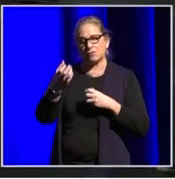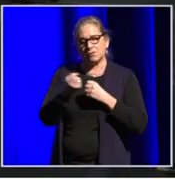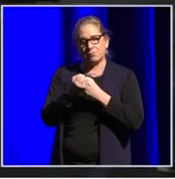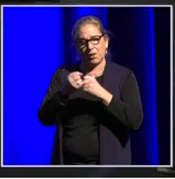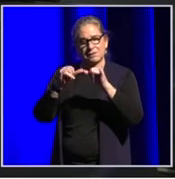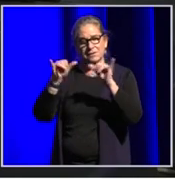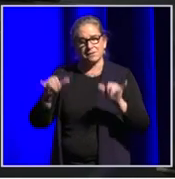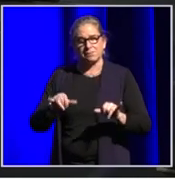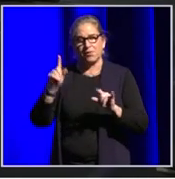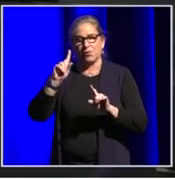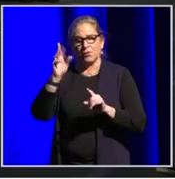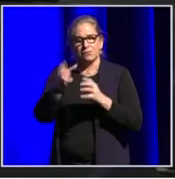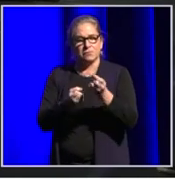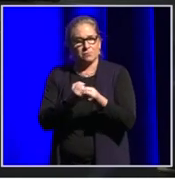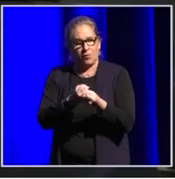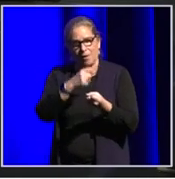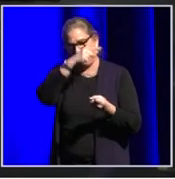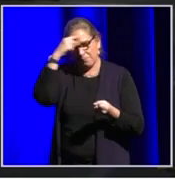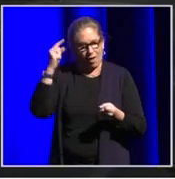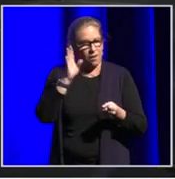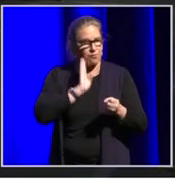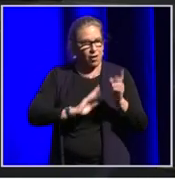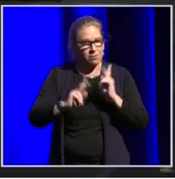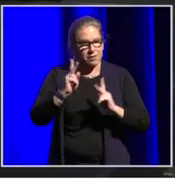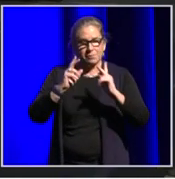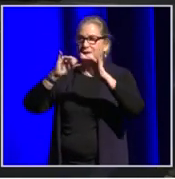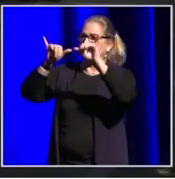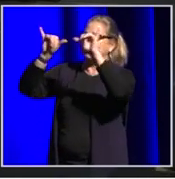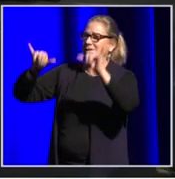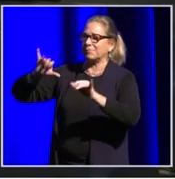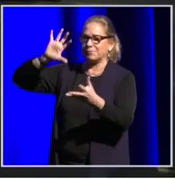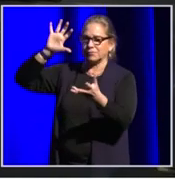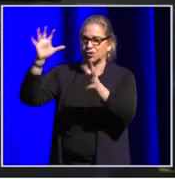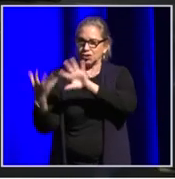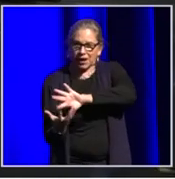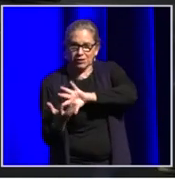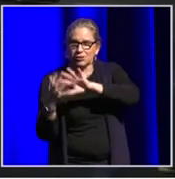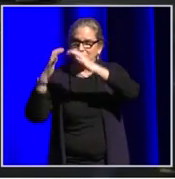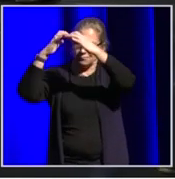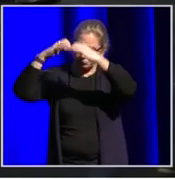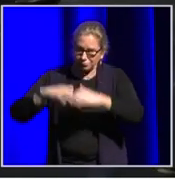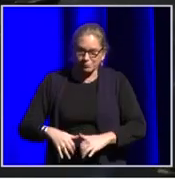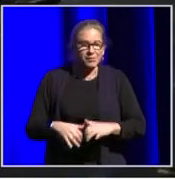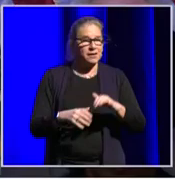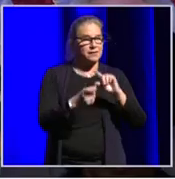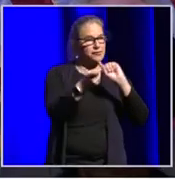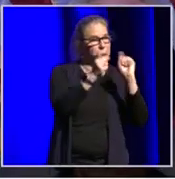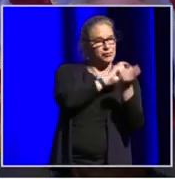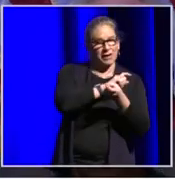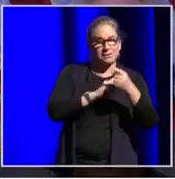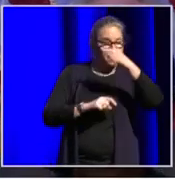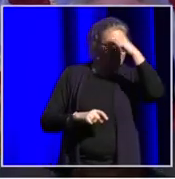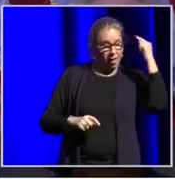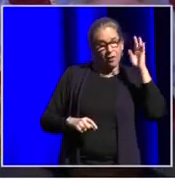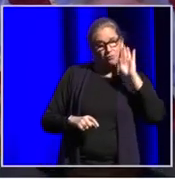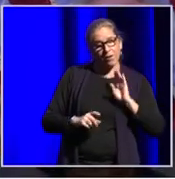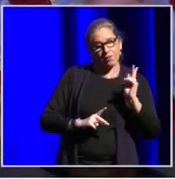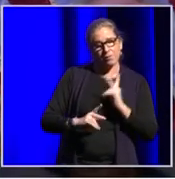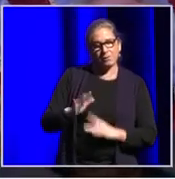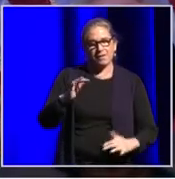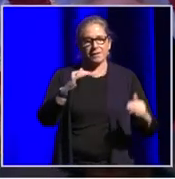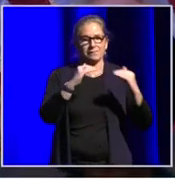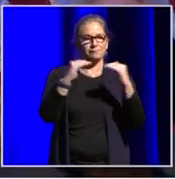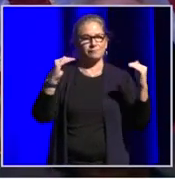Baldwin also teaches us that change is renewal and that nothing is constant. I'm humbled that my election